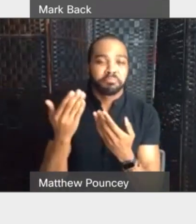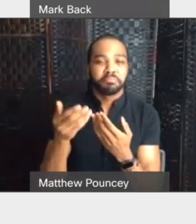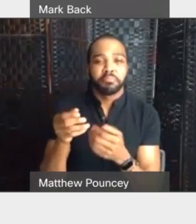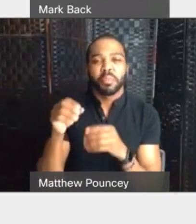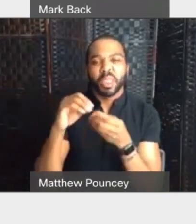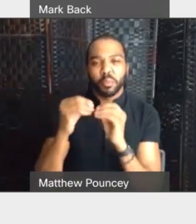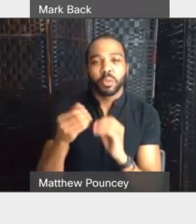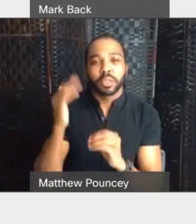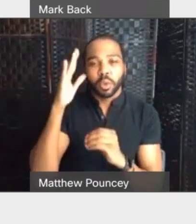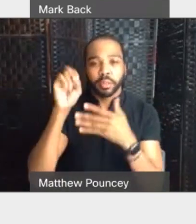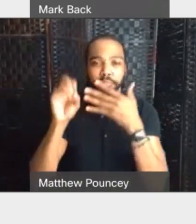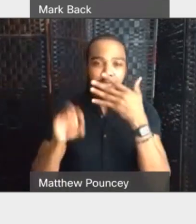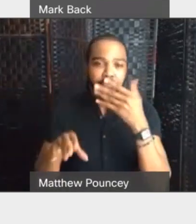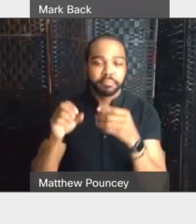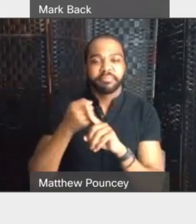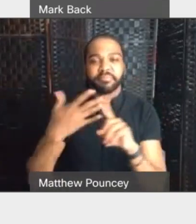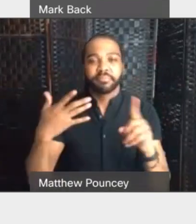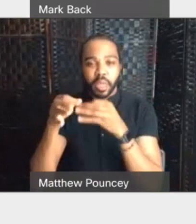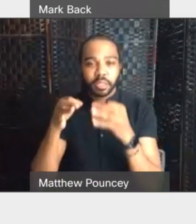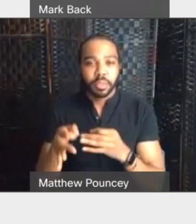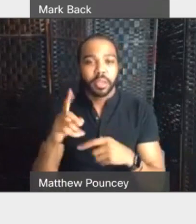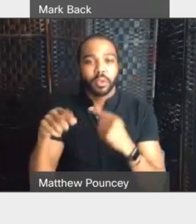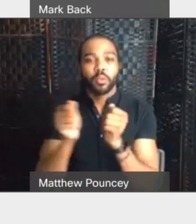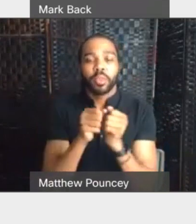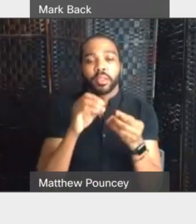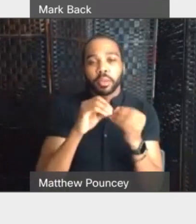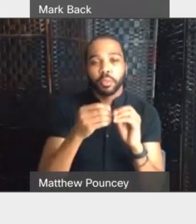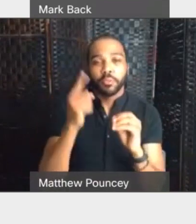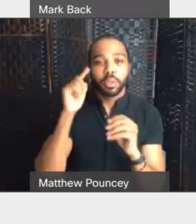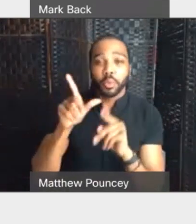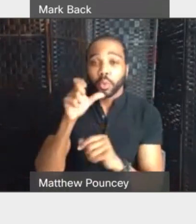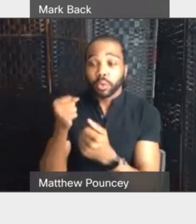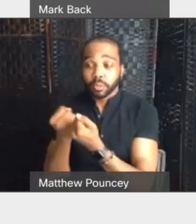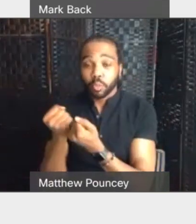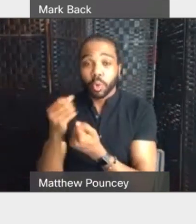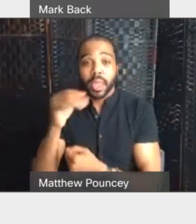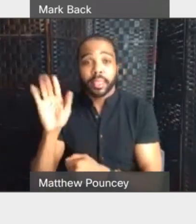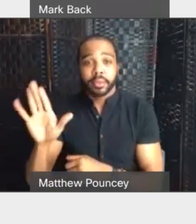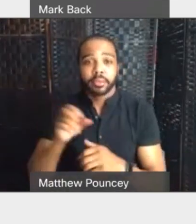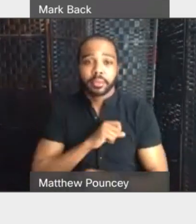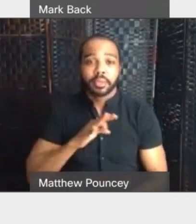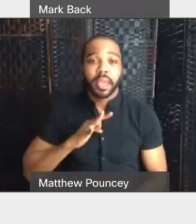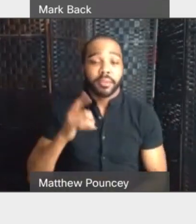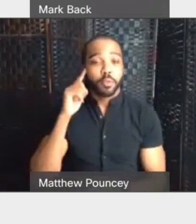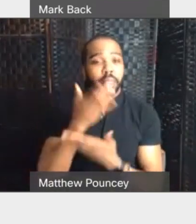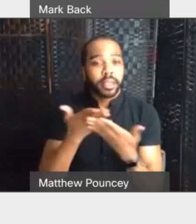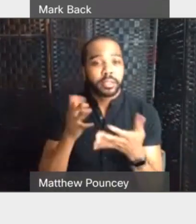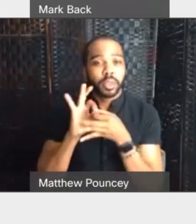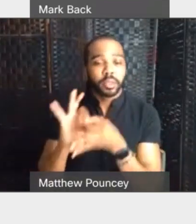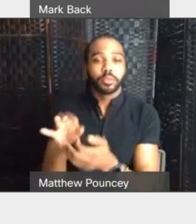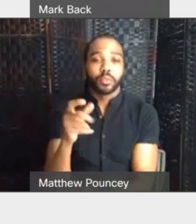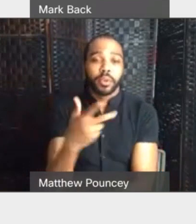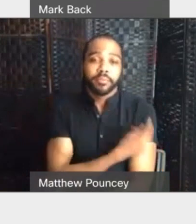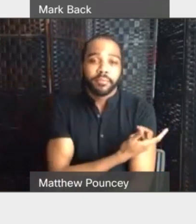as I provide the numbers in terms of the people we support and the staff. In terms of vaccinations,